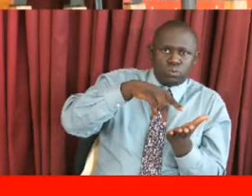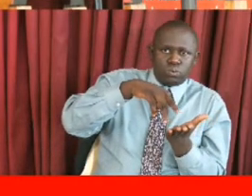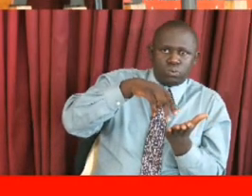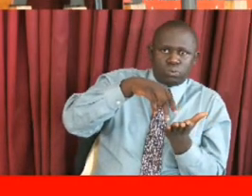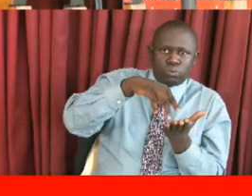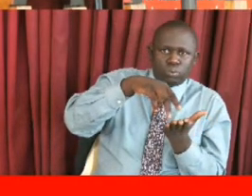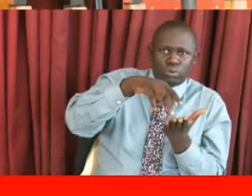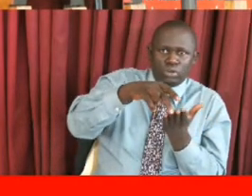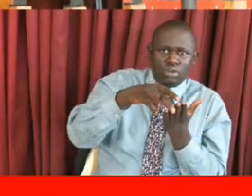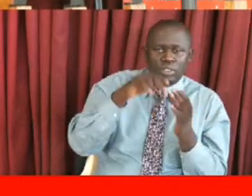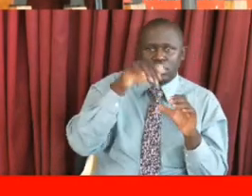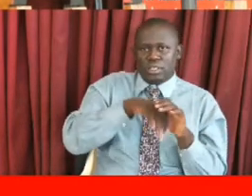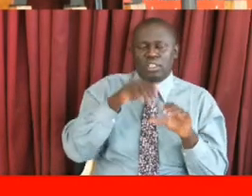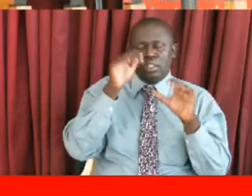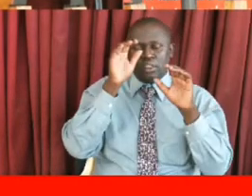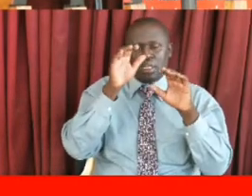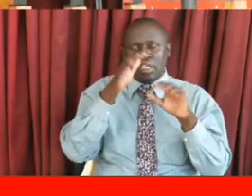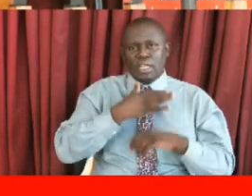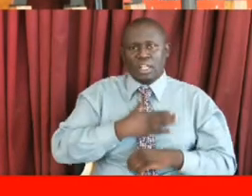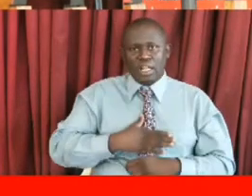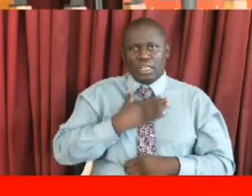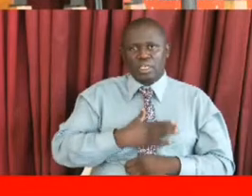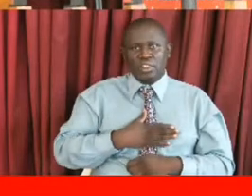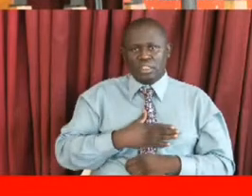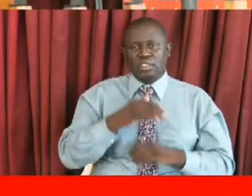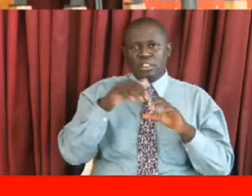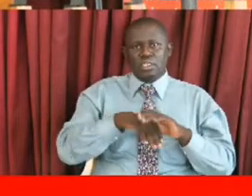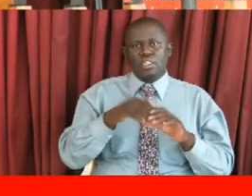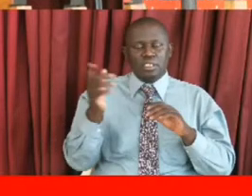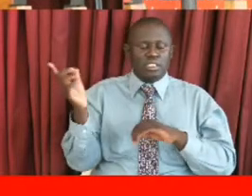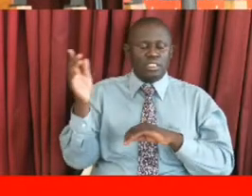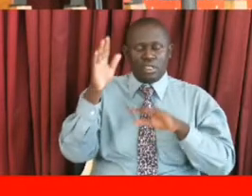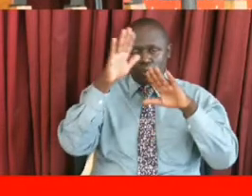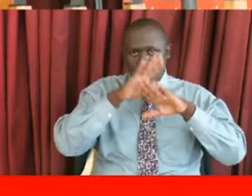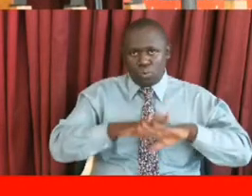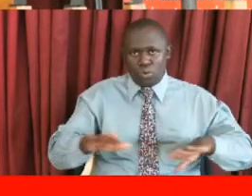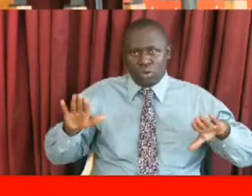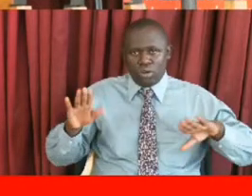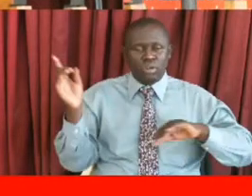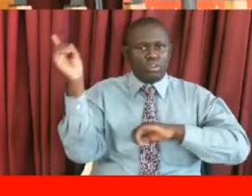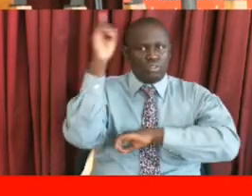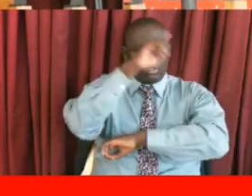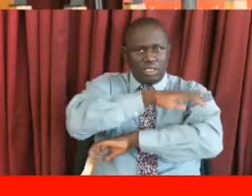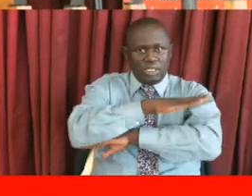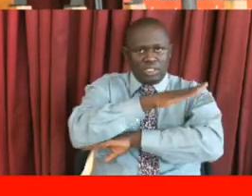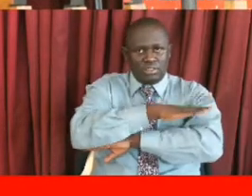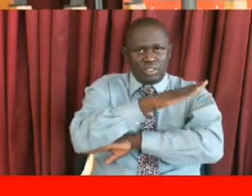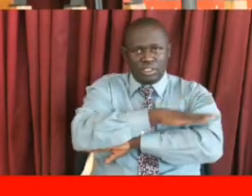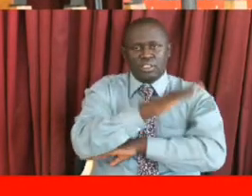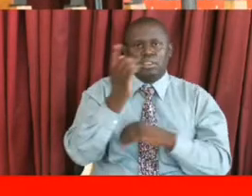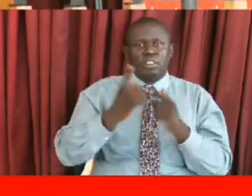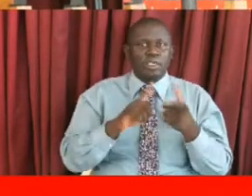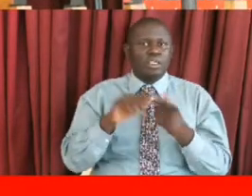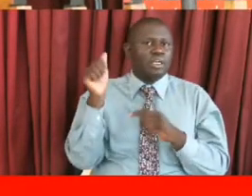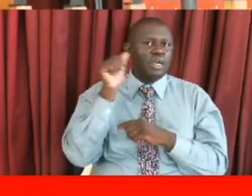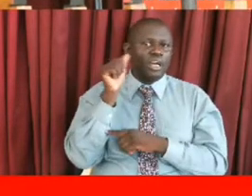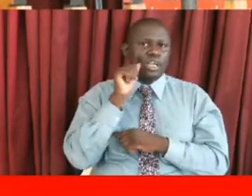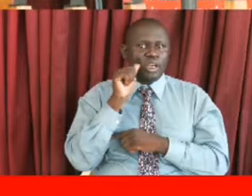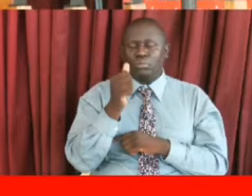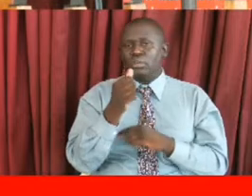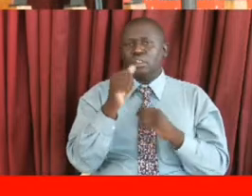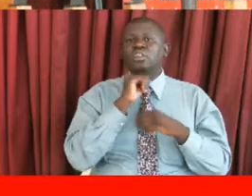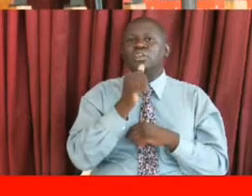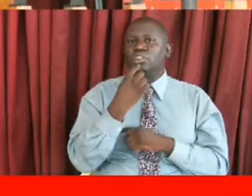Walking In The Garden in the cool of the day Adam did not say I'll wait until I